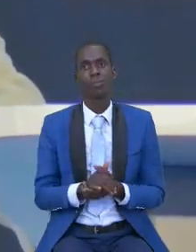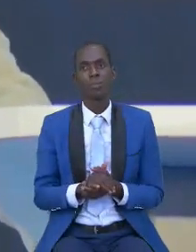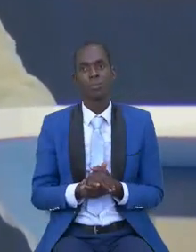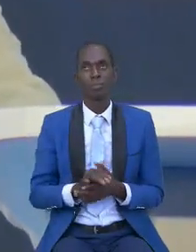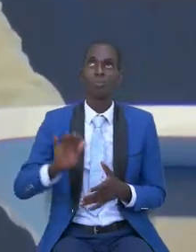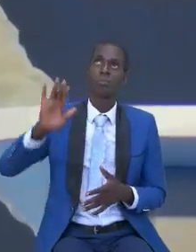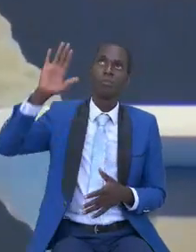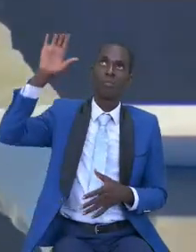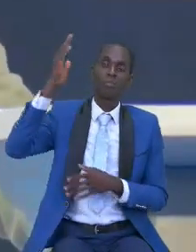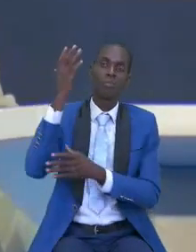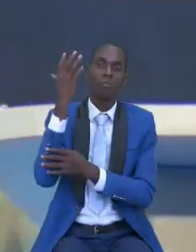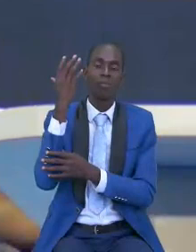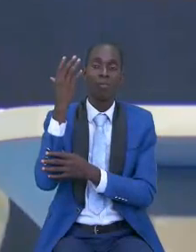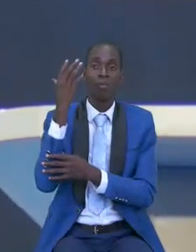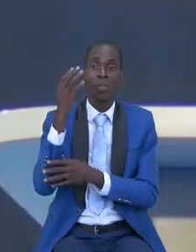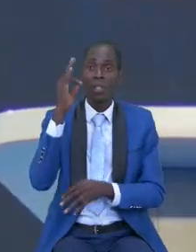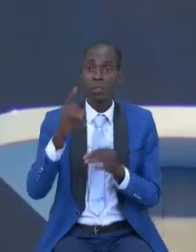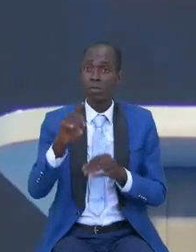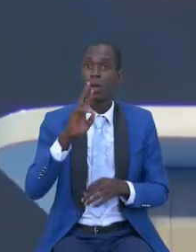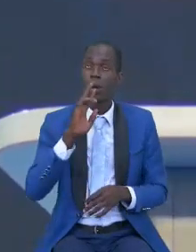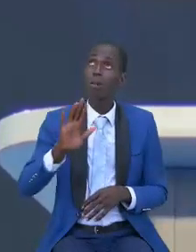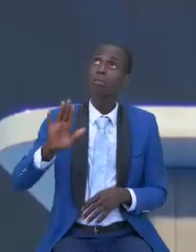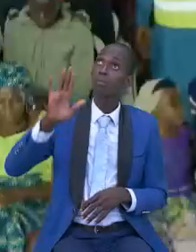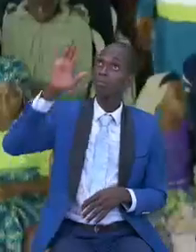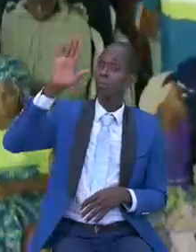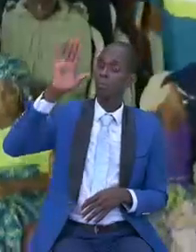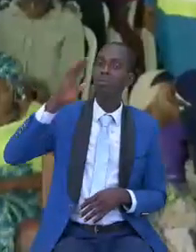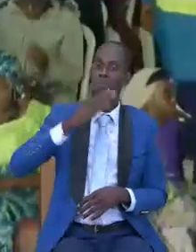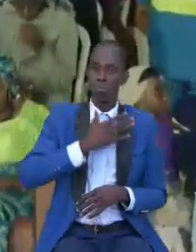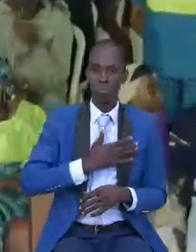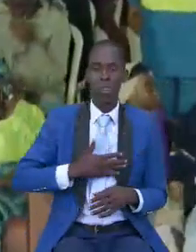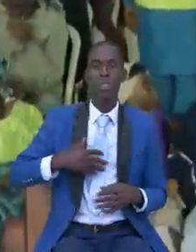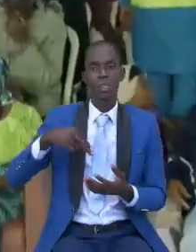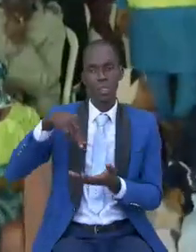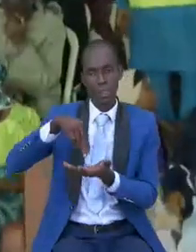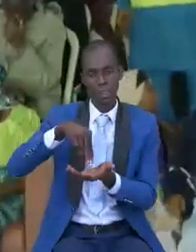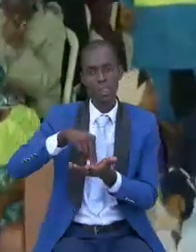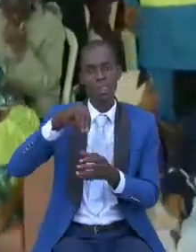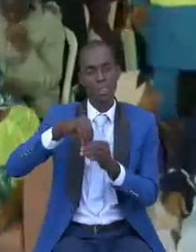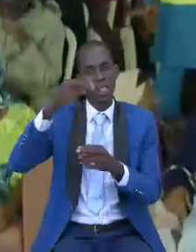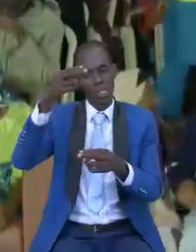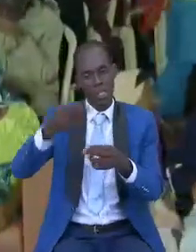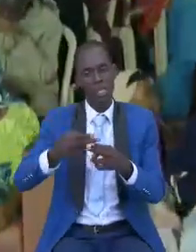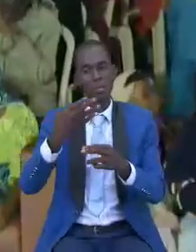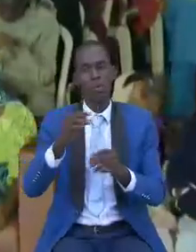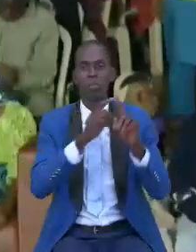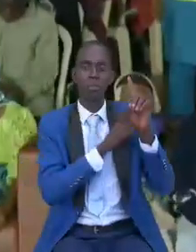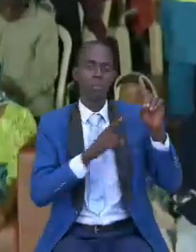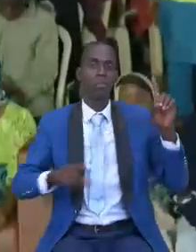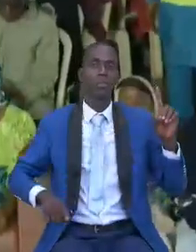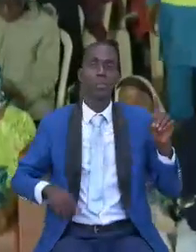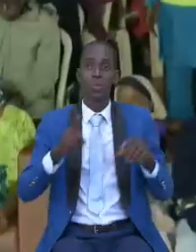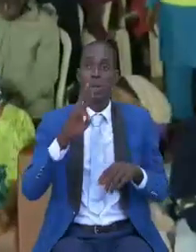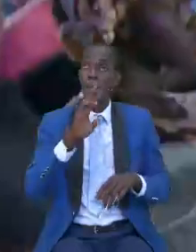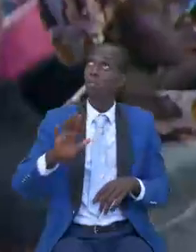Raise up that hand. If you're raising up your hand, please stand up in the name of the Lord. You're raising up your